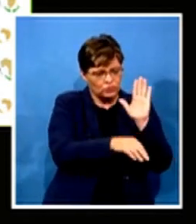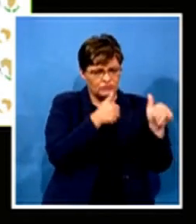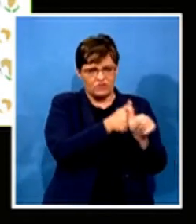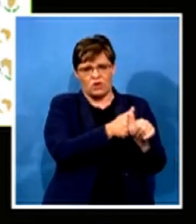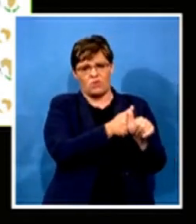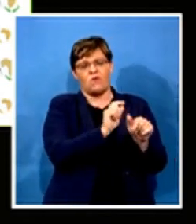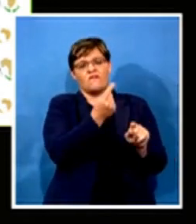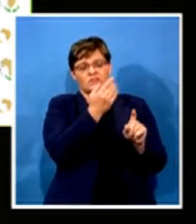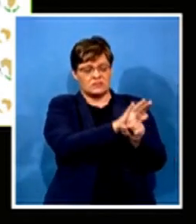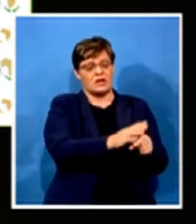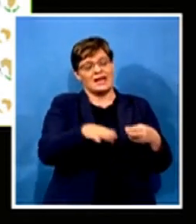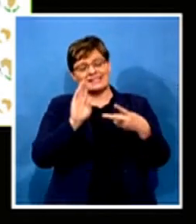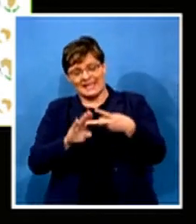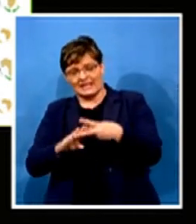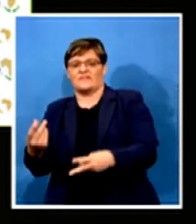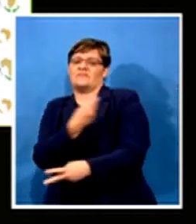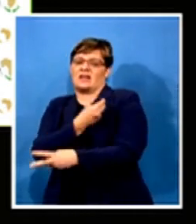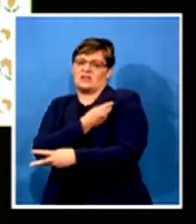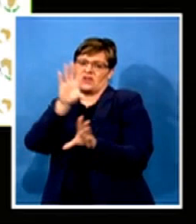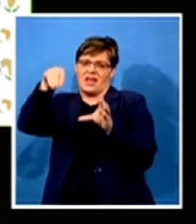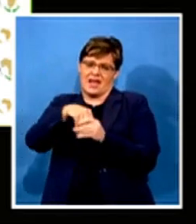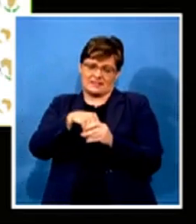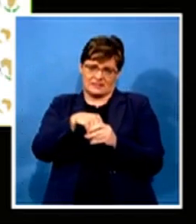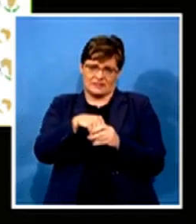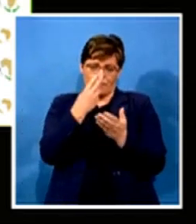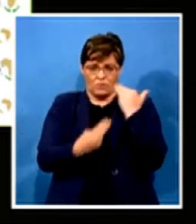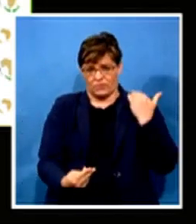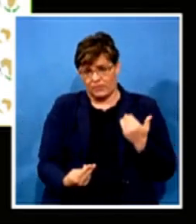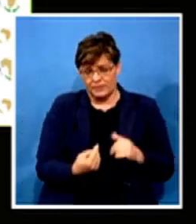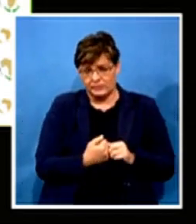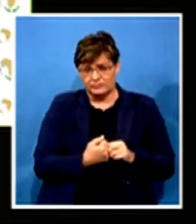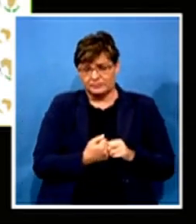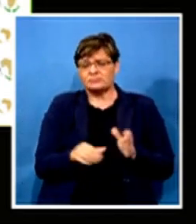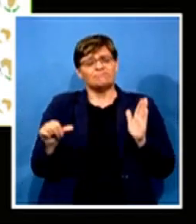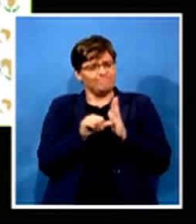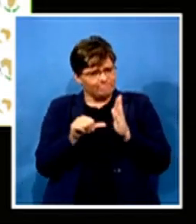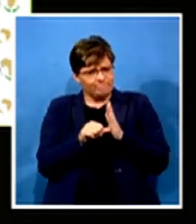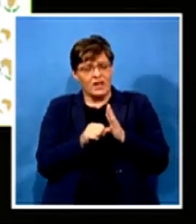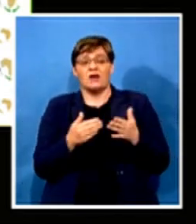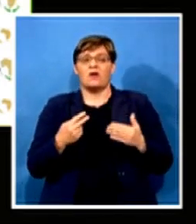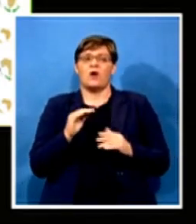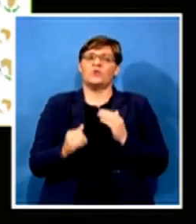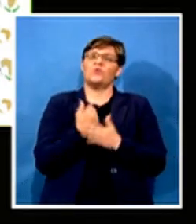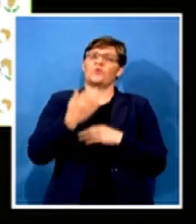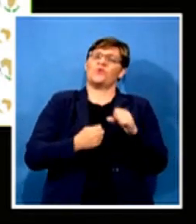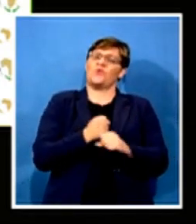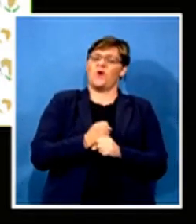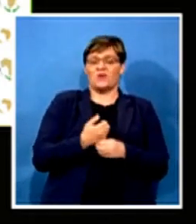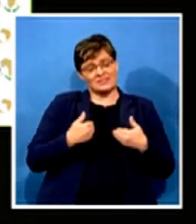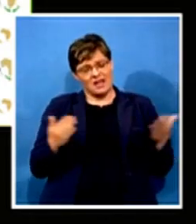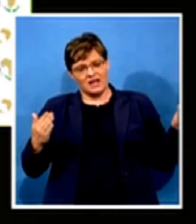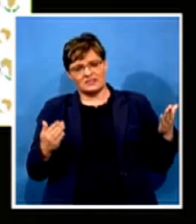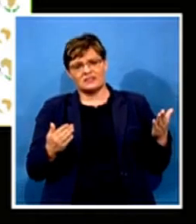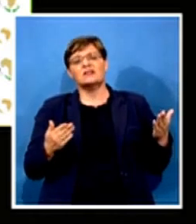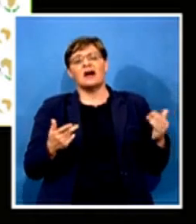vaccinations. So I think it is really a priority that as we start the new year, countries should work closely with partners to strengthen their